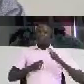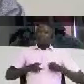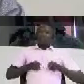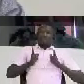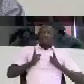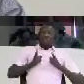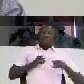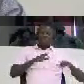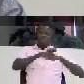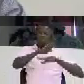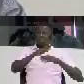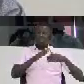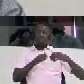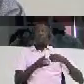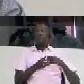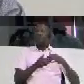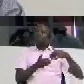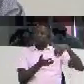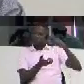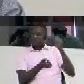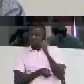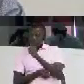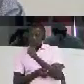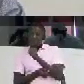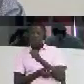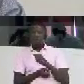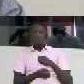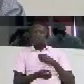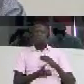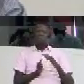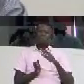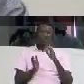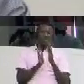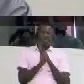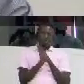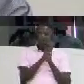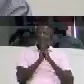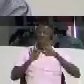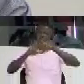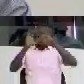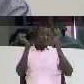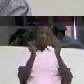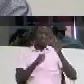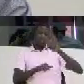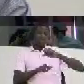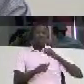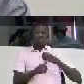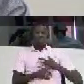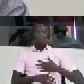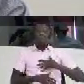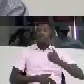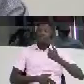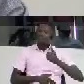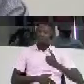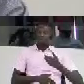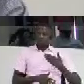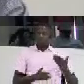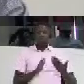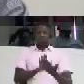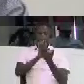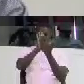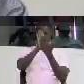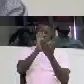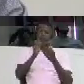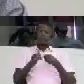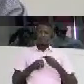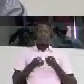violence who, against all odds, were willing to come forward